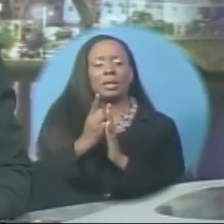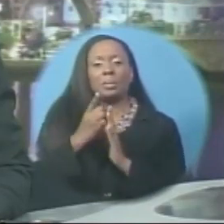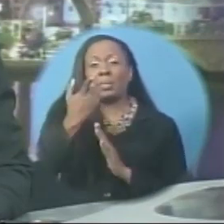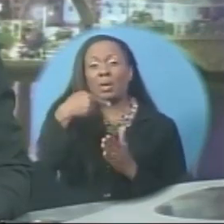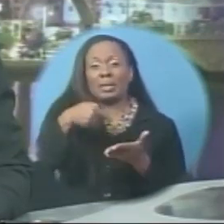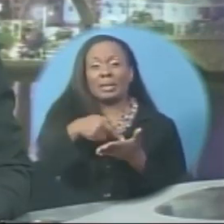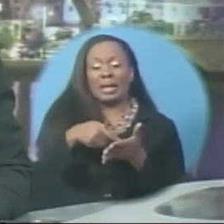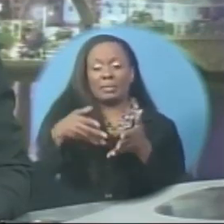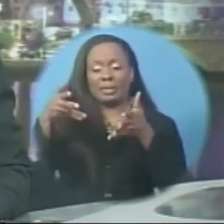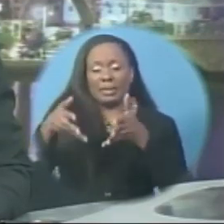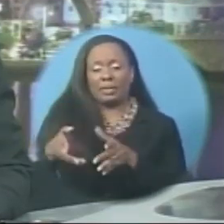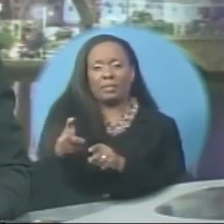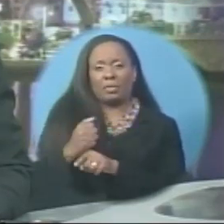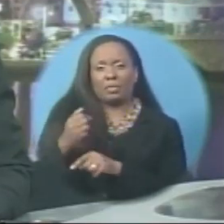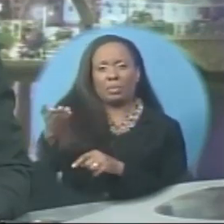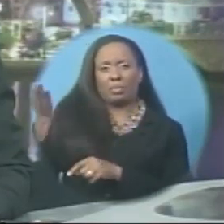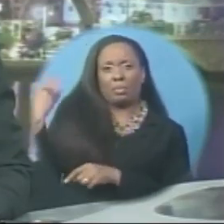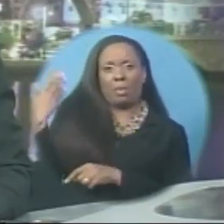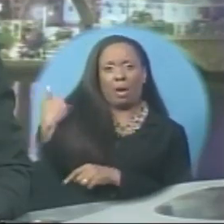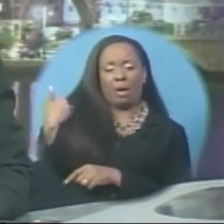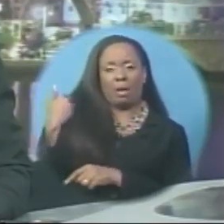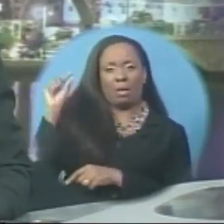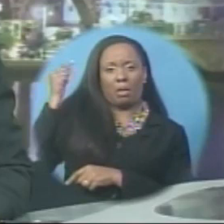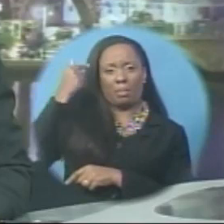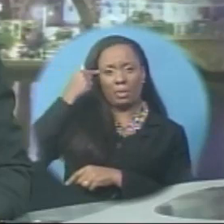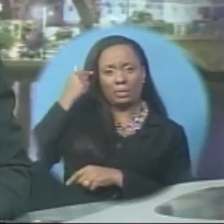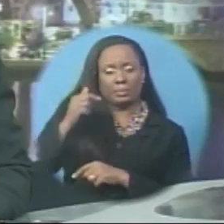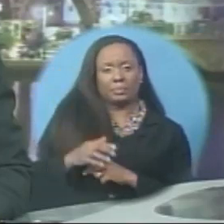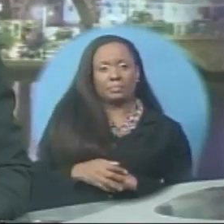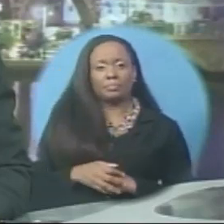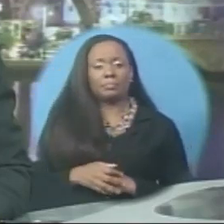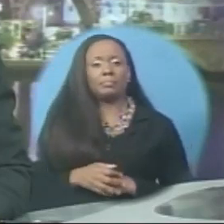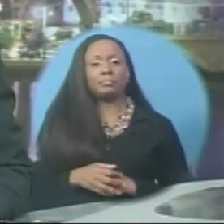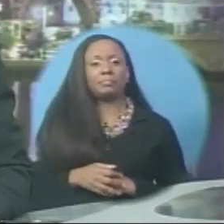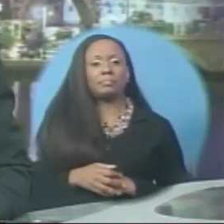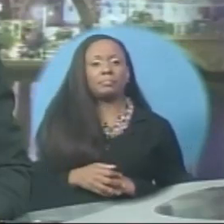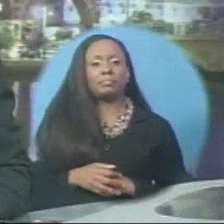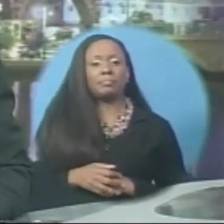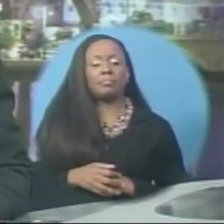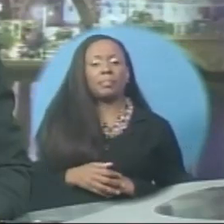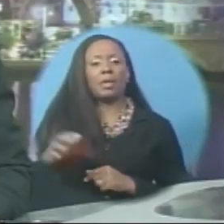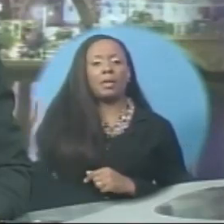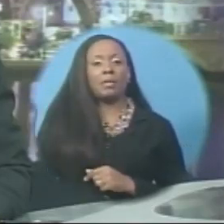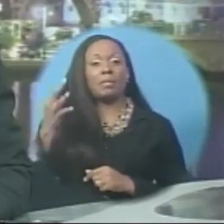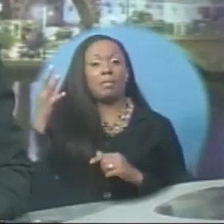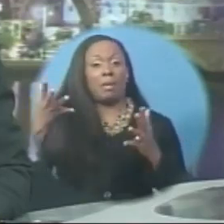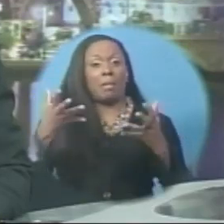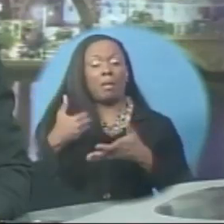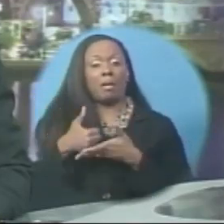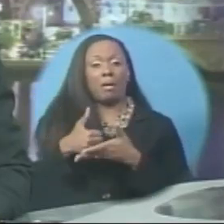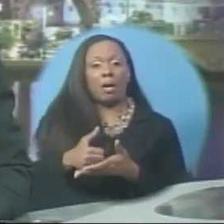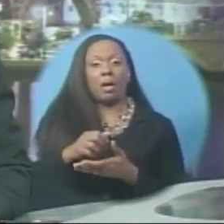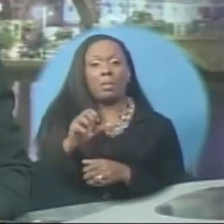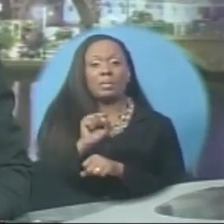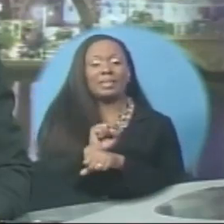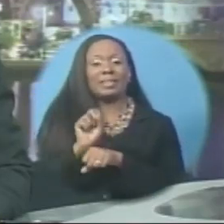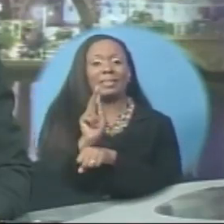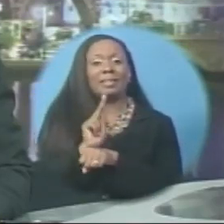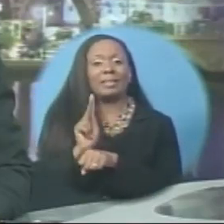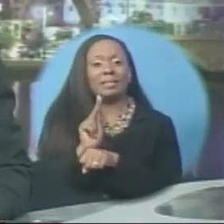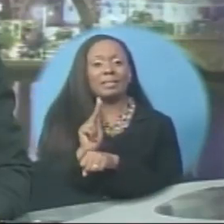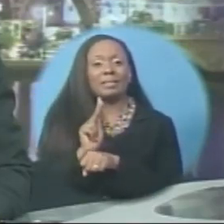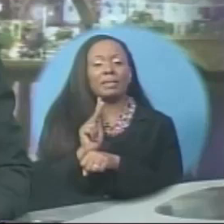administration. And France has signaled its intention to assist the St. Kitts Nevis further in the exploration of geothermal